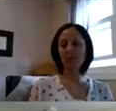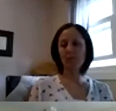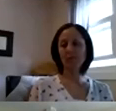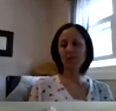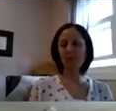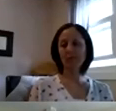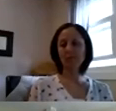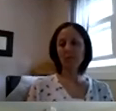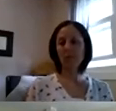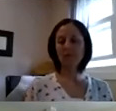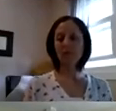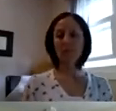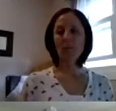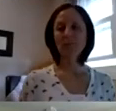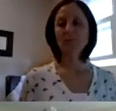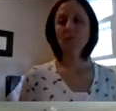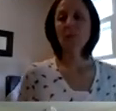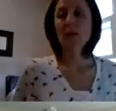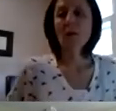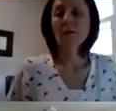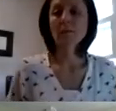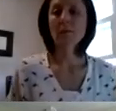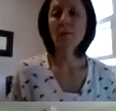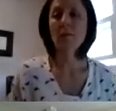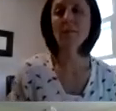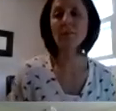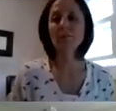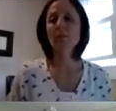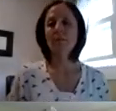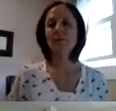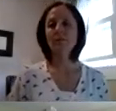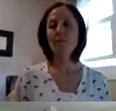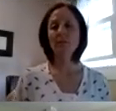organizations and communities that are using this grant program